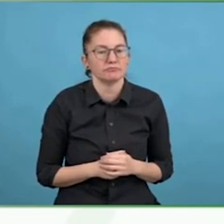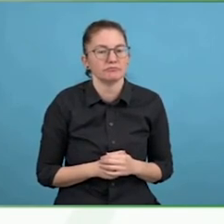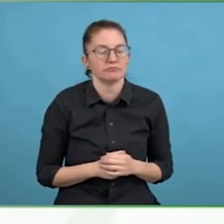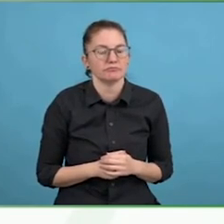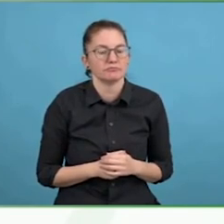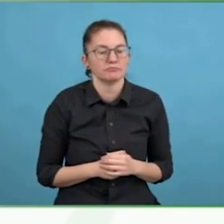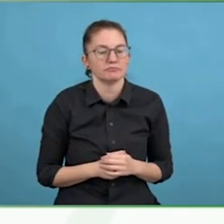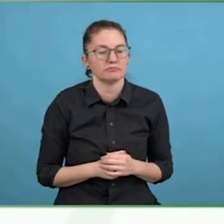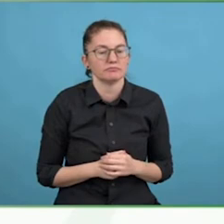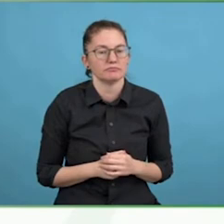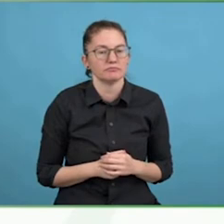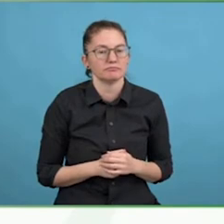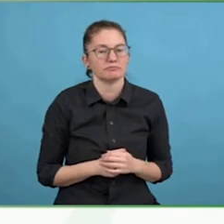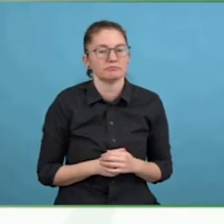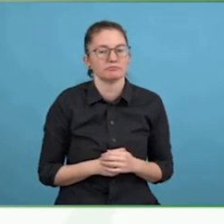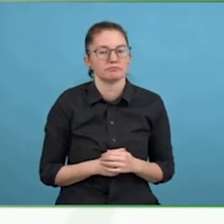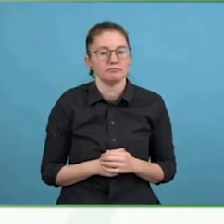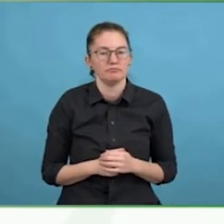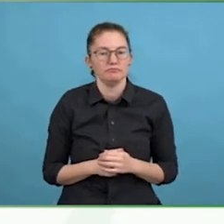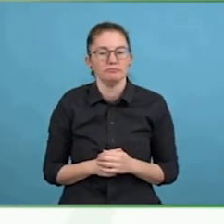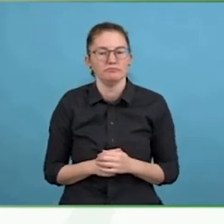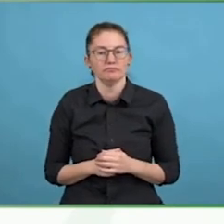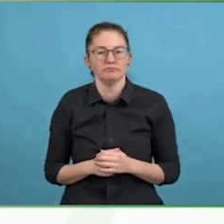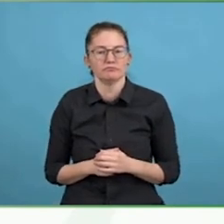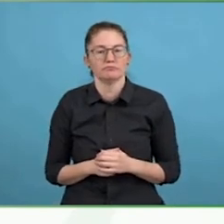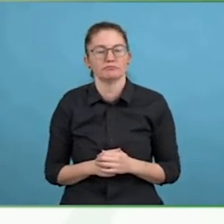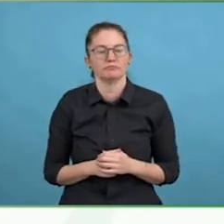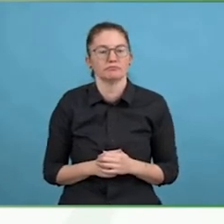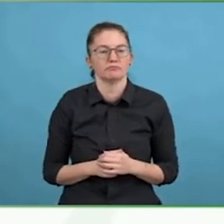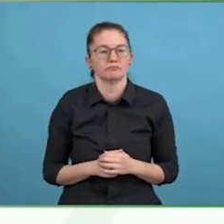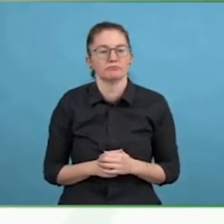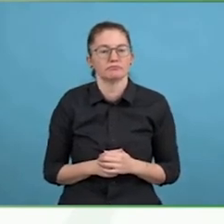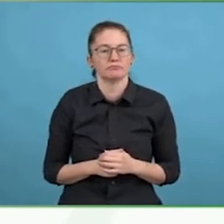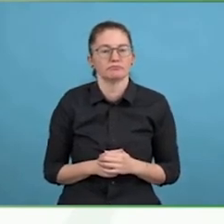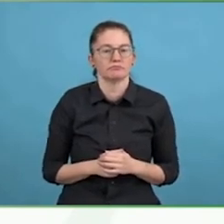UN and also the international organizations and